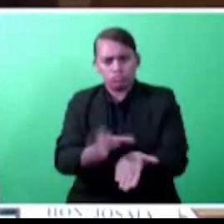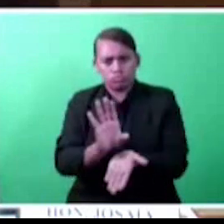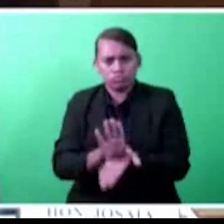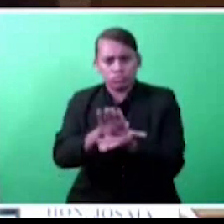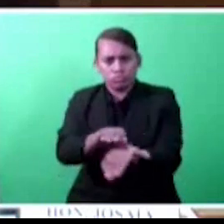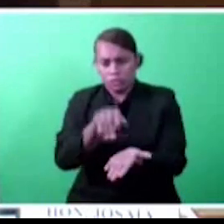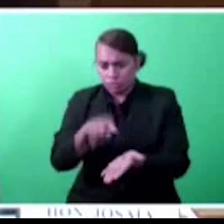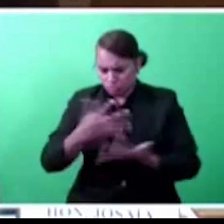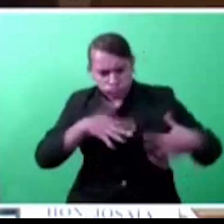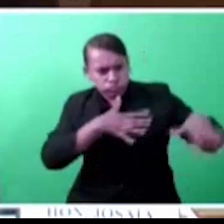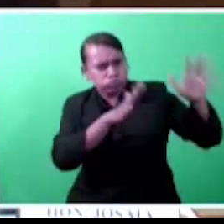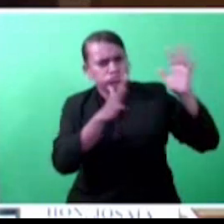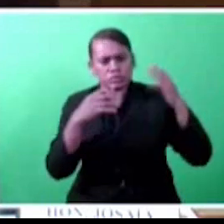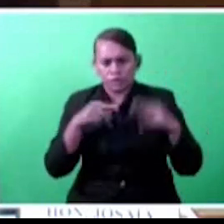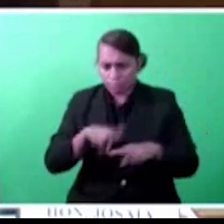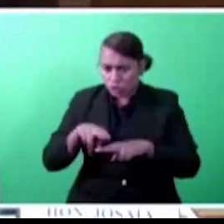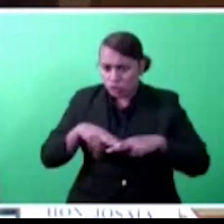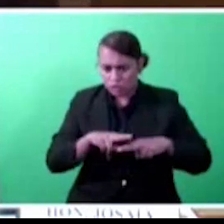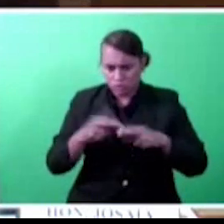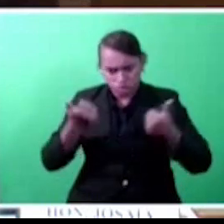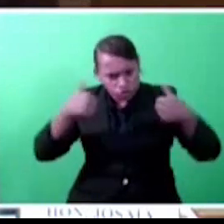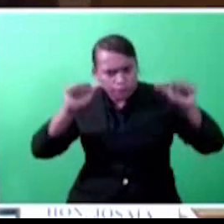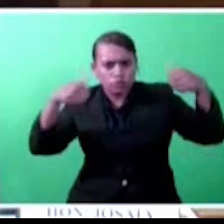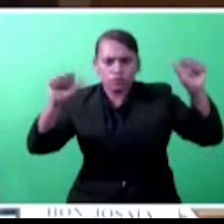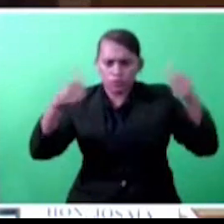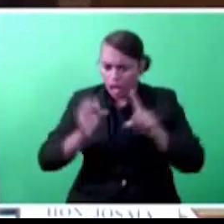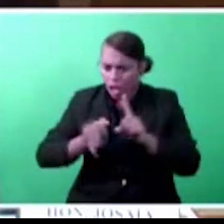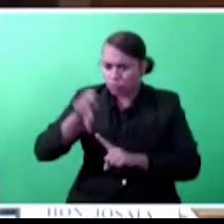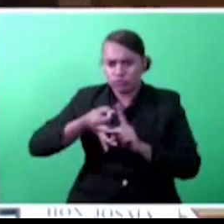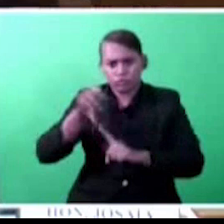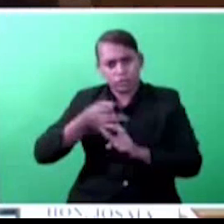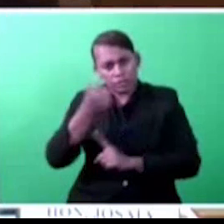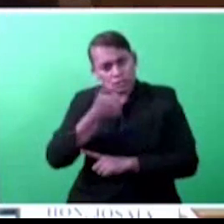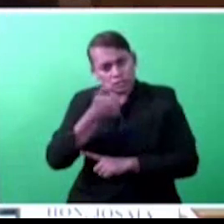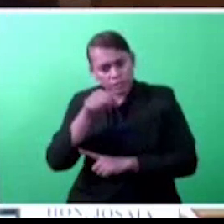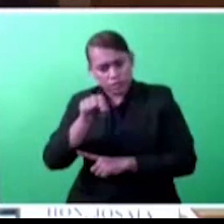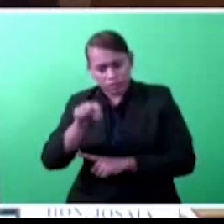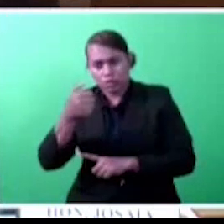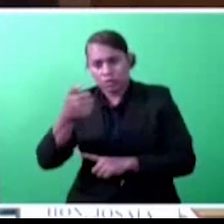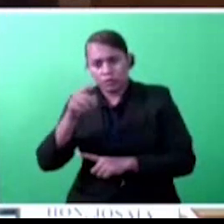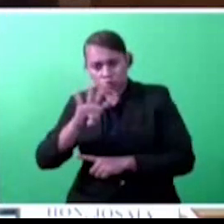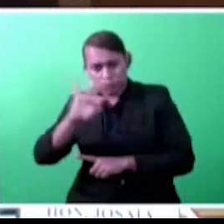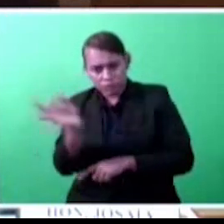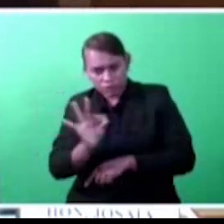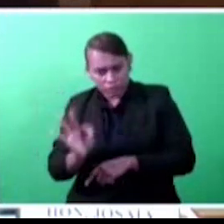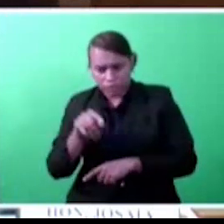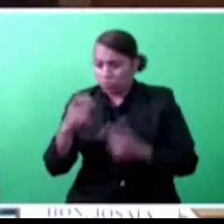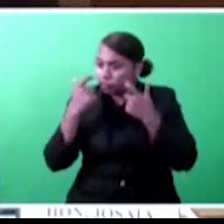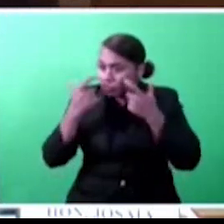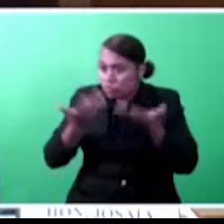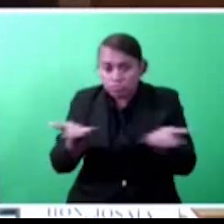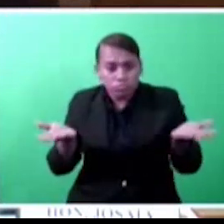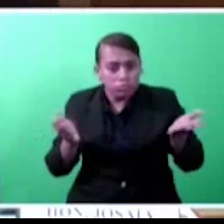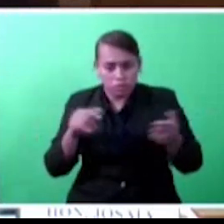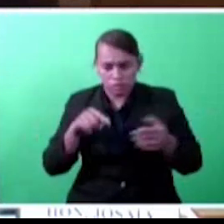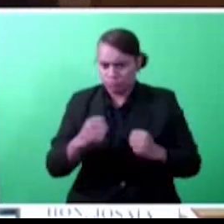remarkable achievement for Fiji. It has improved by 16.64%. And of course, it shows our strong commitment and